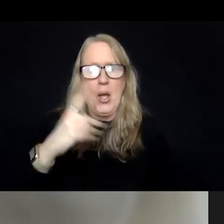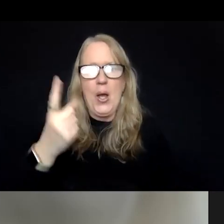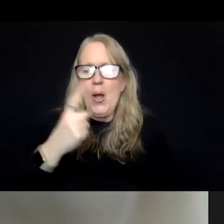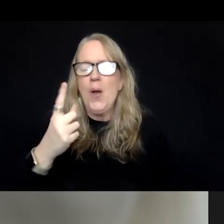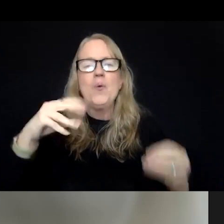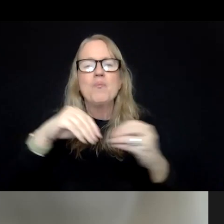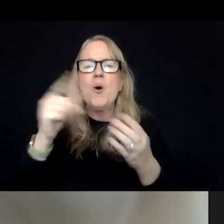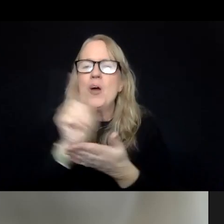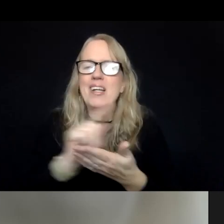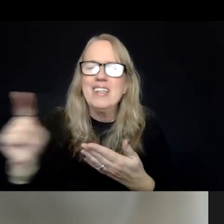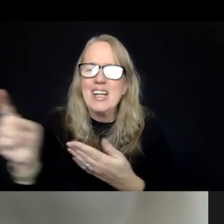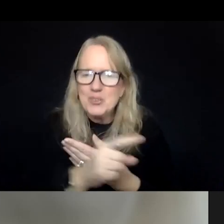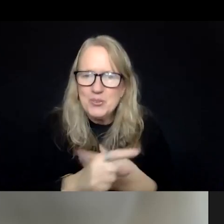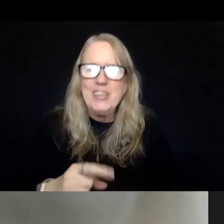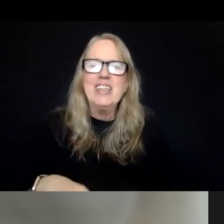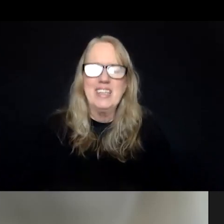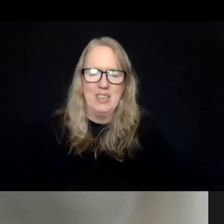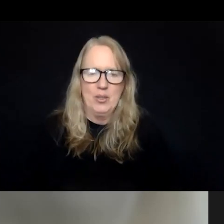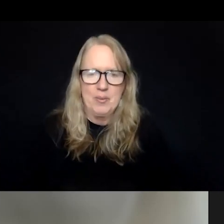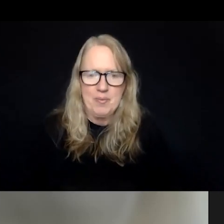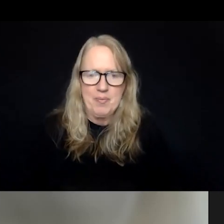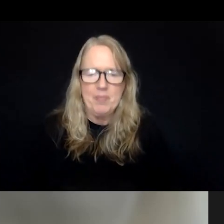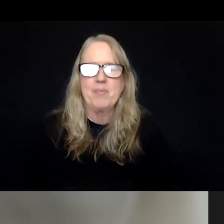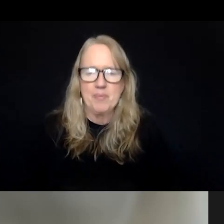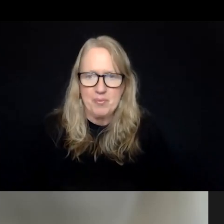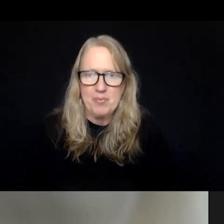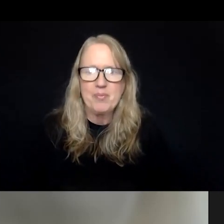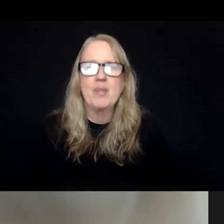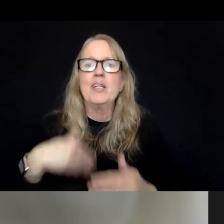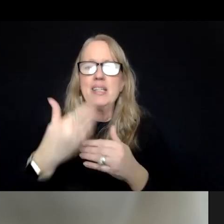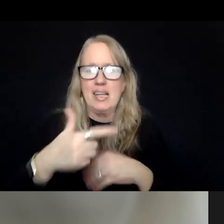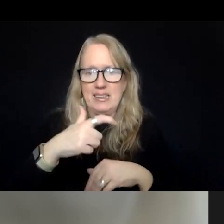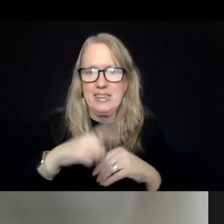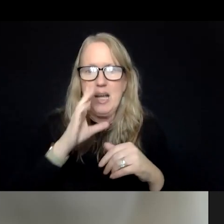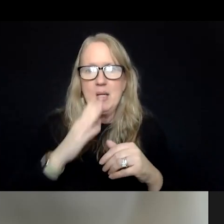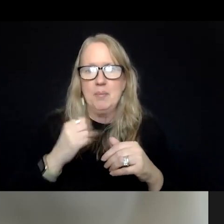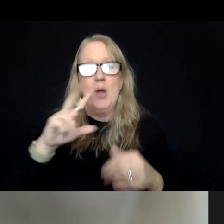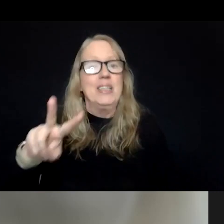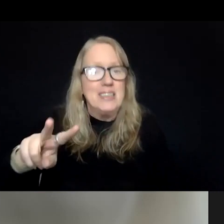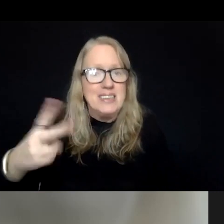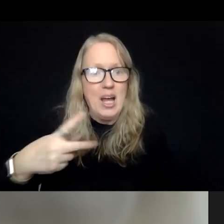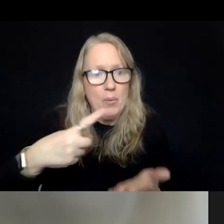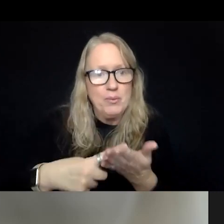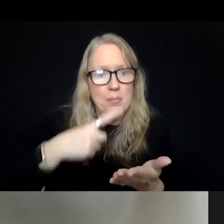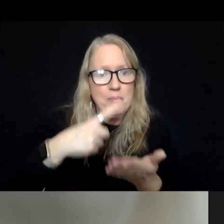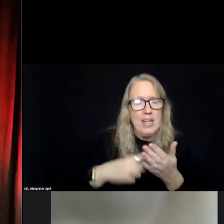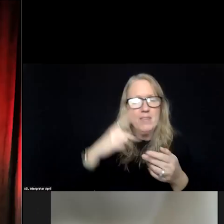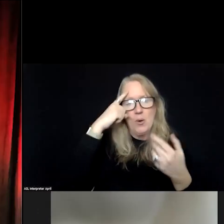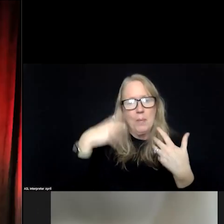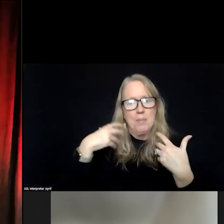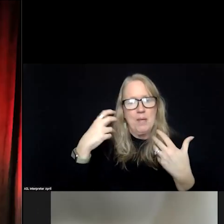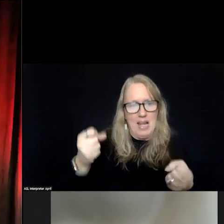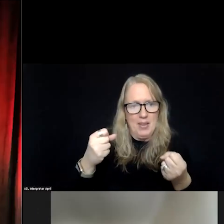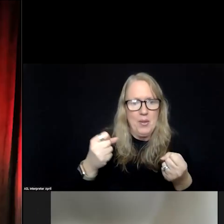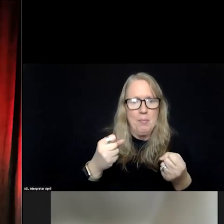next week. The next, excuse me, the next session will be a very second debate around mental health should not come